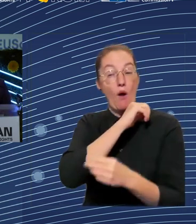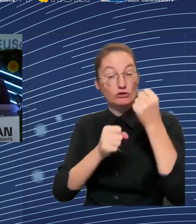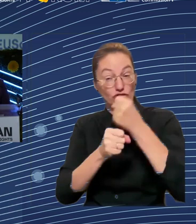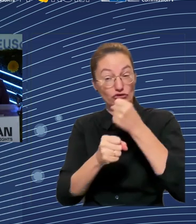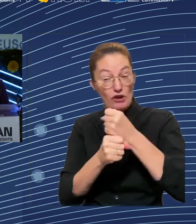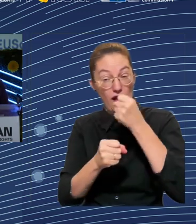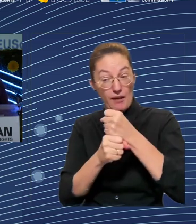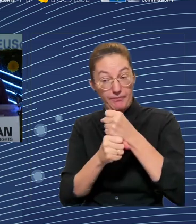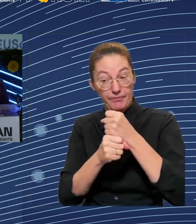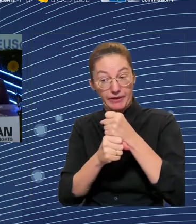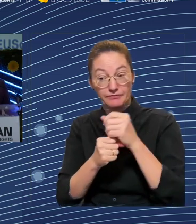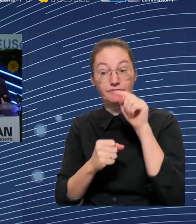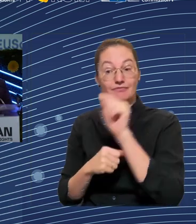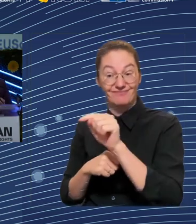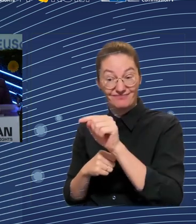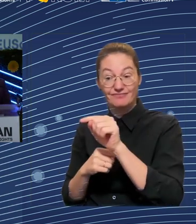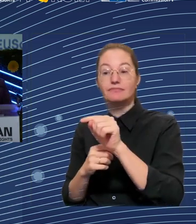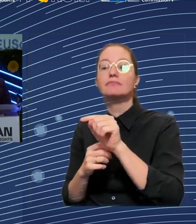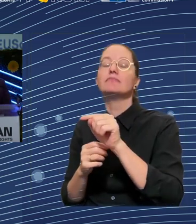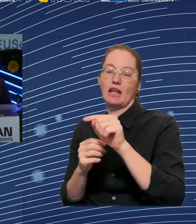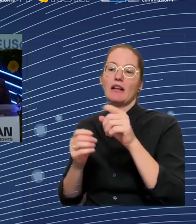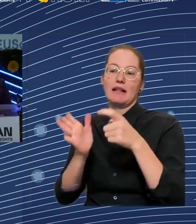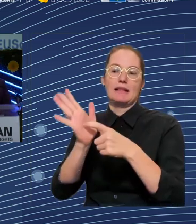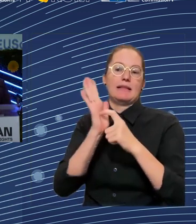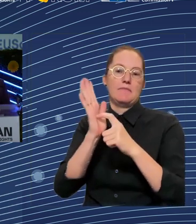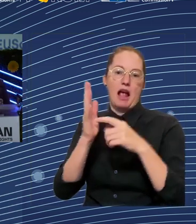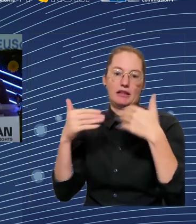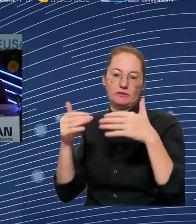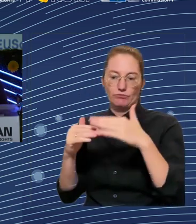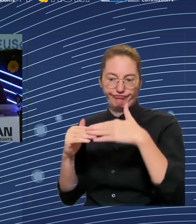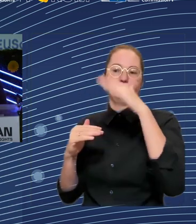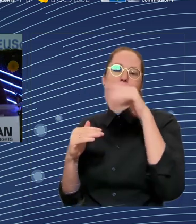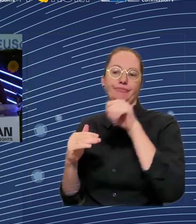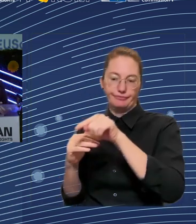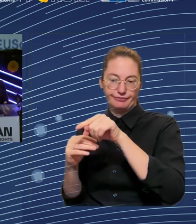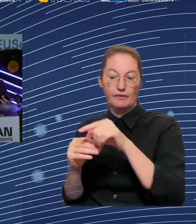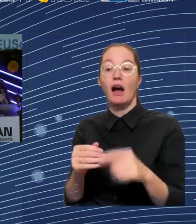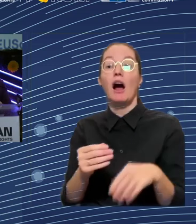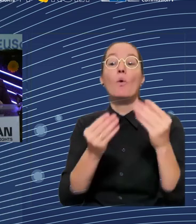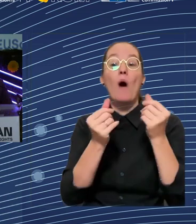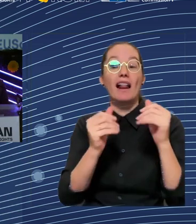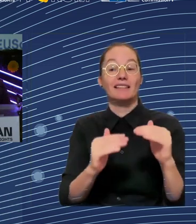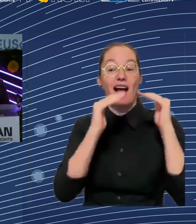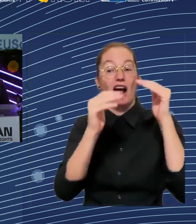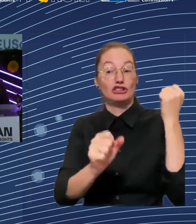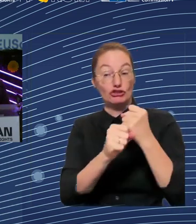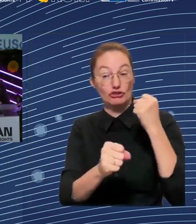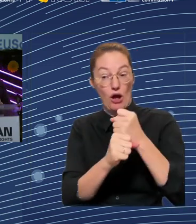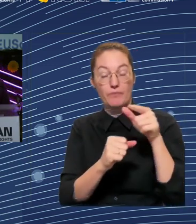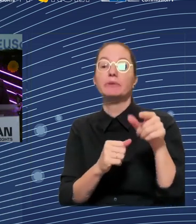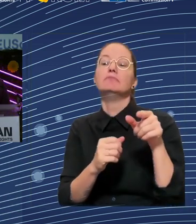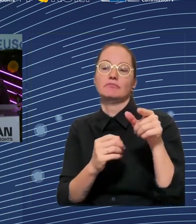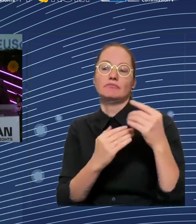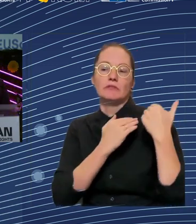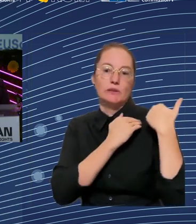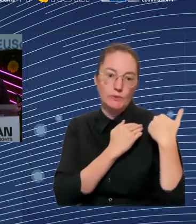and salespeople. On the other hand, job strain is found to be much below the EU average, so to the right